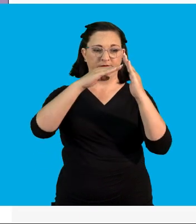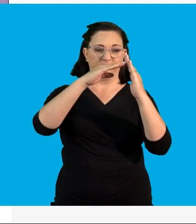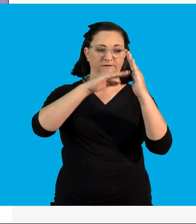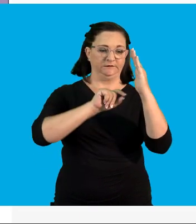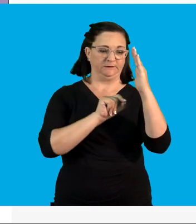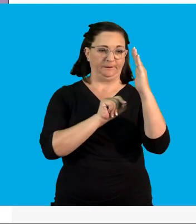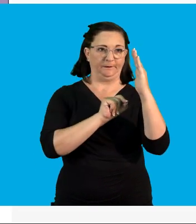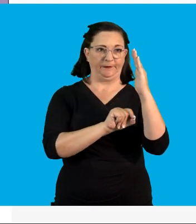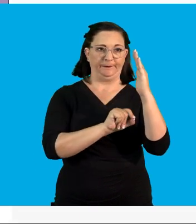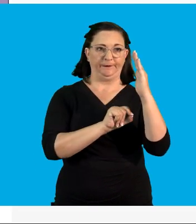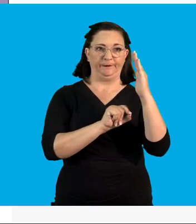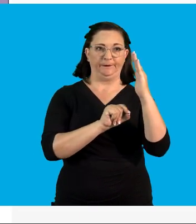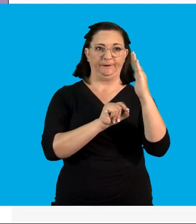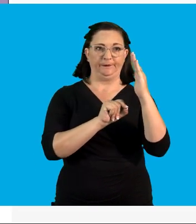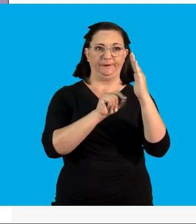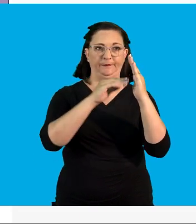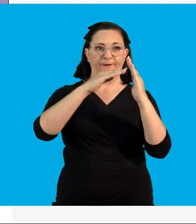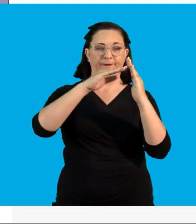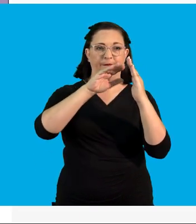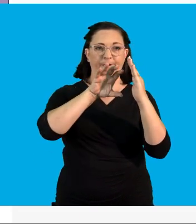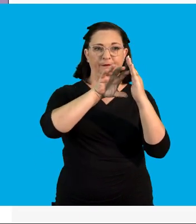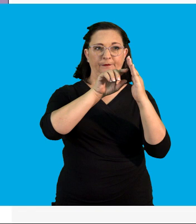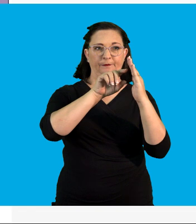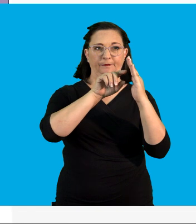Put a mark where it begins.